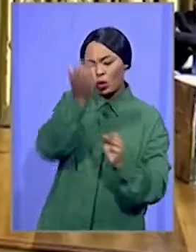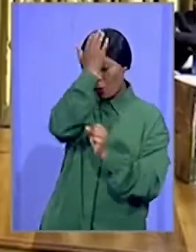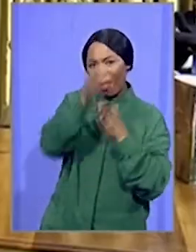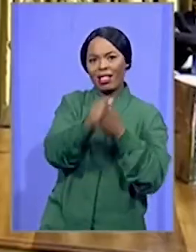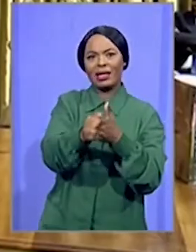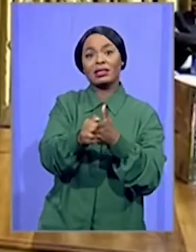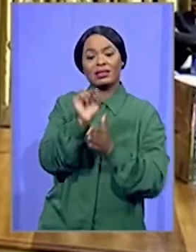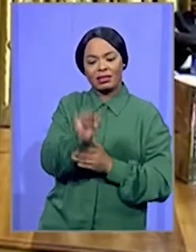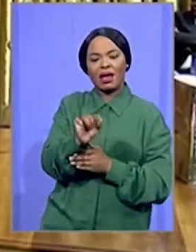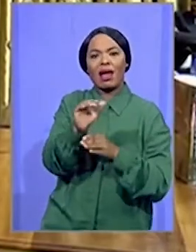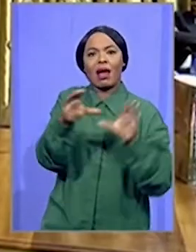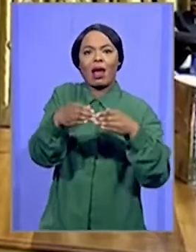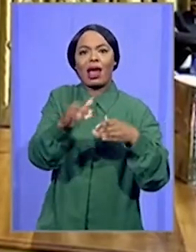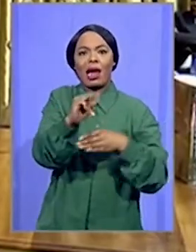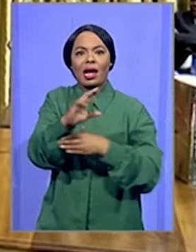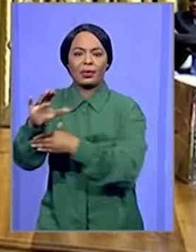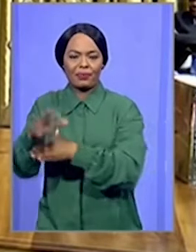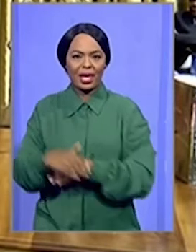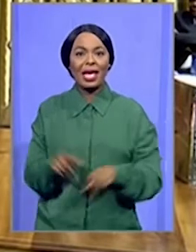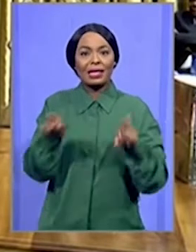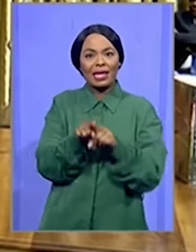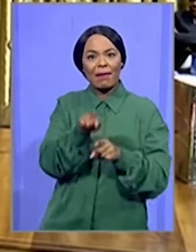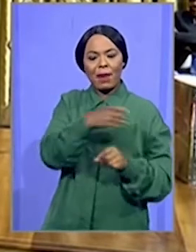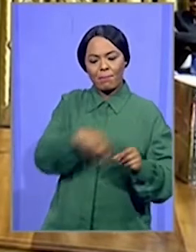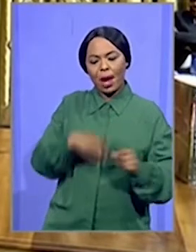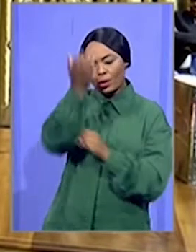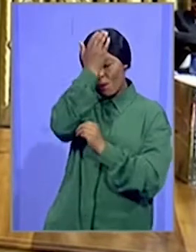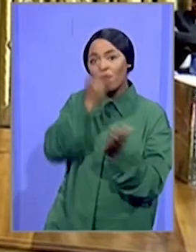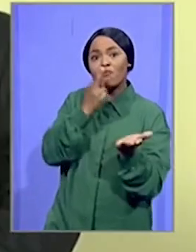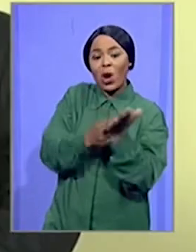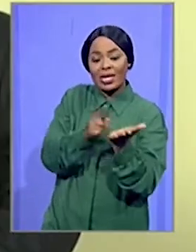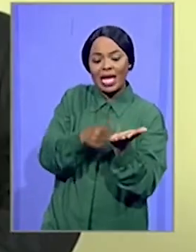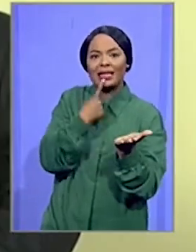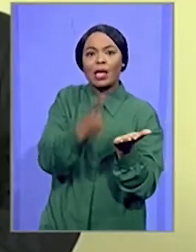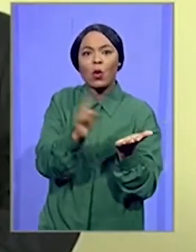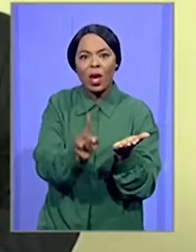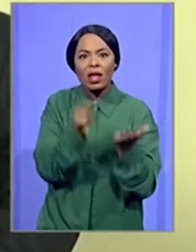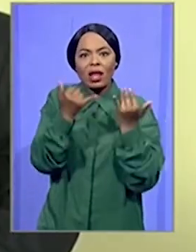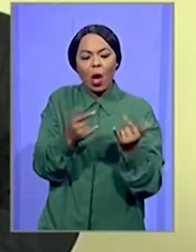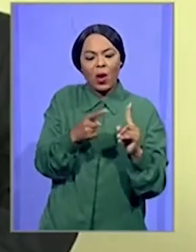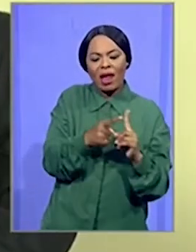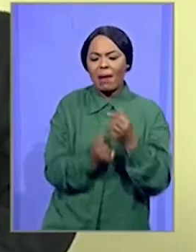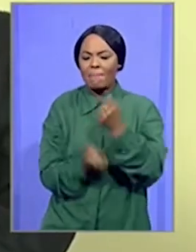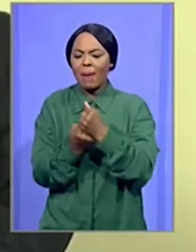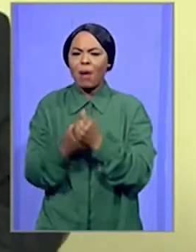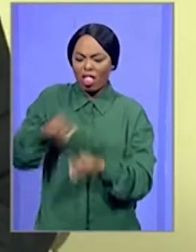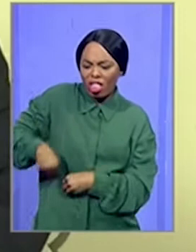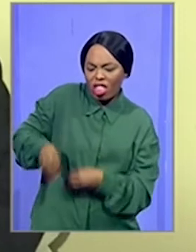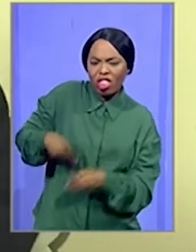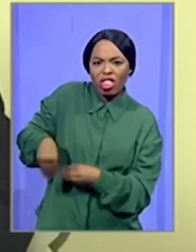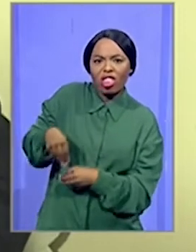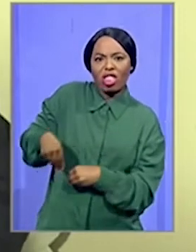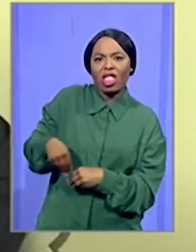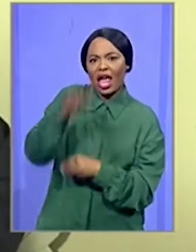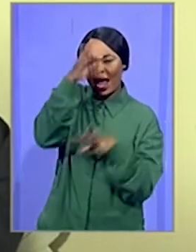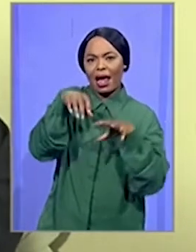Zuma. Pego e laetša gape gore mopresidente wa maloba Jacob Zuma o dumeletše le go thekga bomenetša bja go goga ga mmuso ka